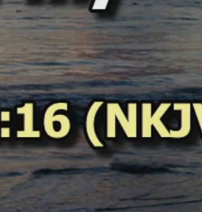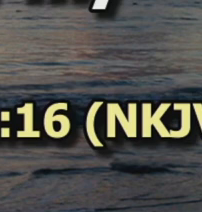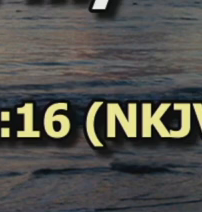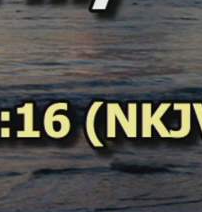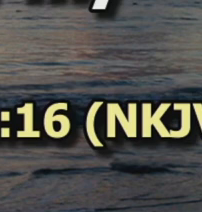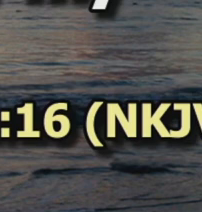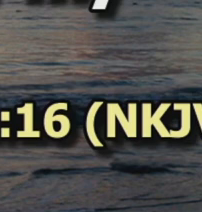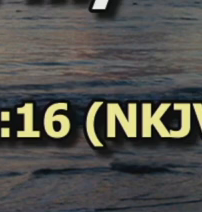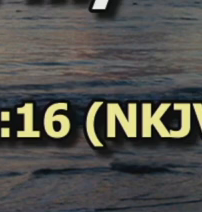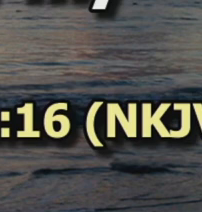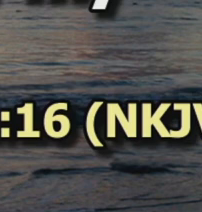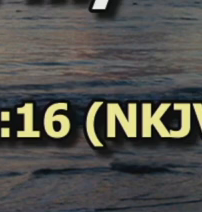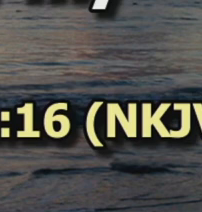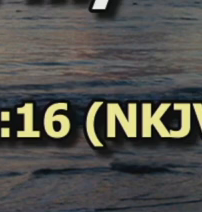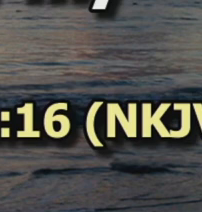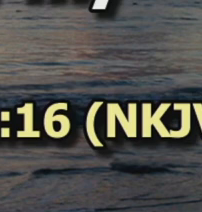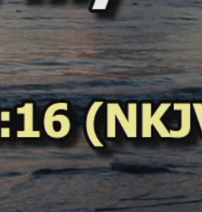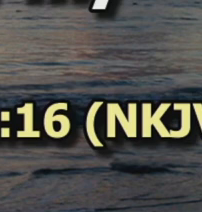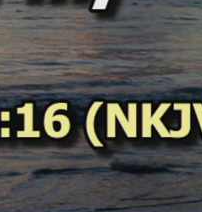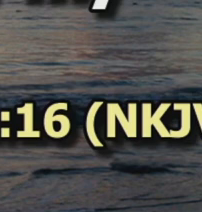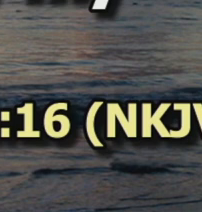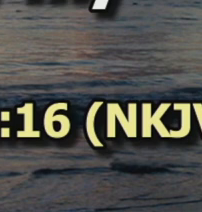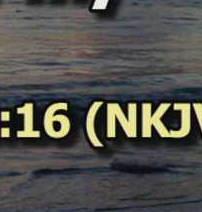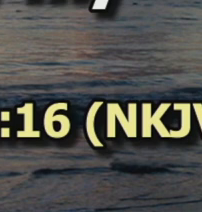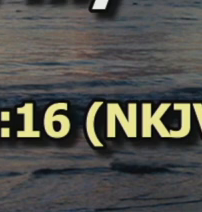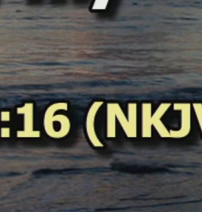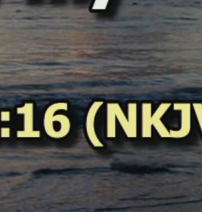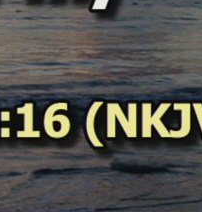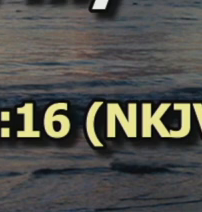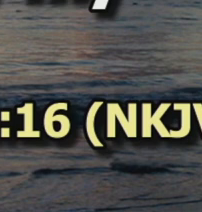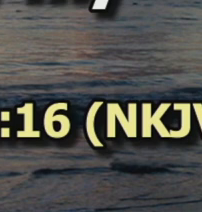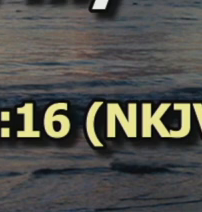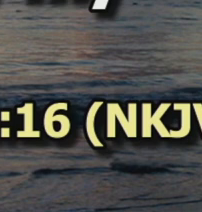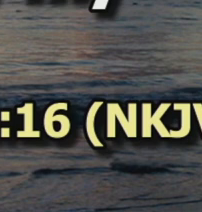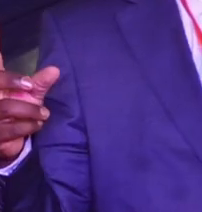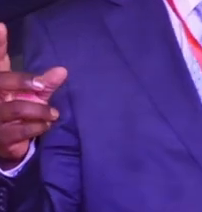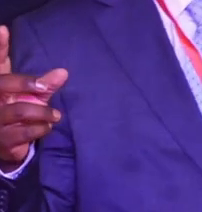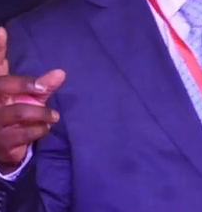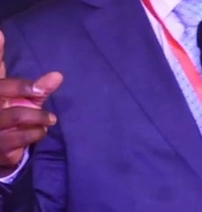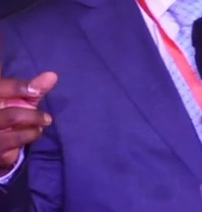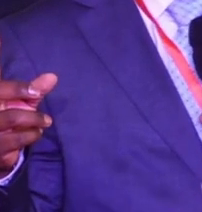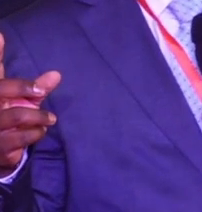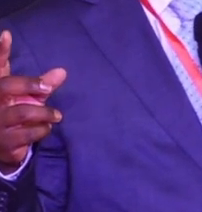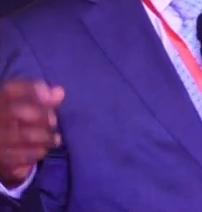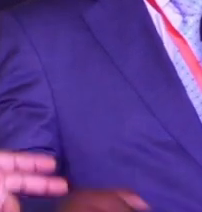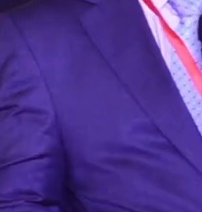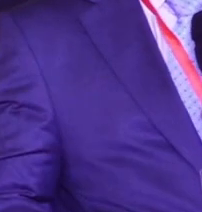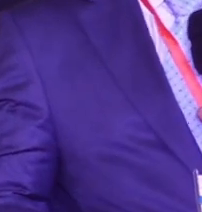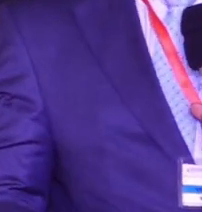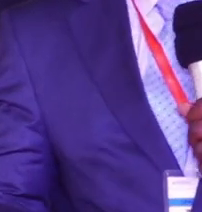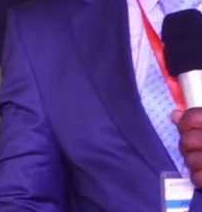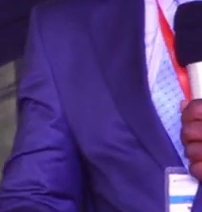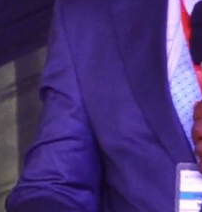other words, now, if you have got a job, kama unayo kazi. Wewe utaenda haraka kama mimi. Najua hii time, najua hii time ni ya mtu mmoja lakini tunashare